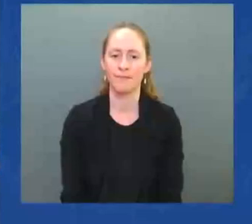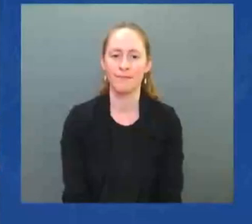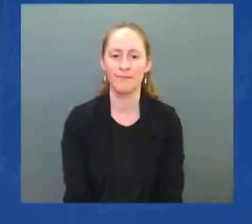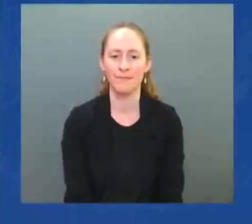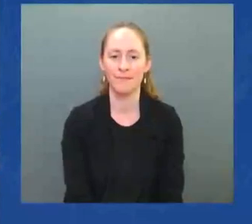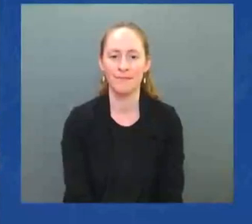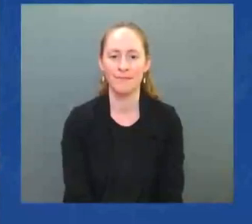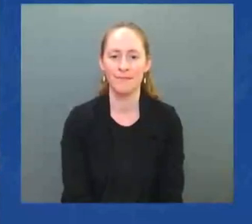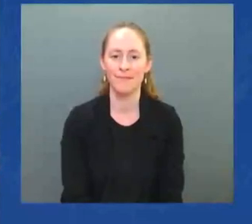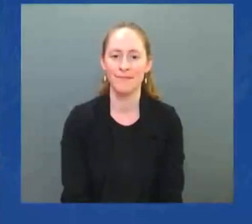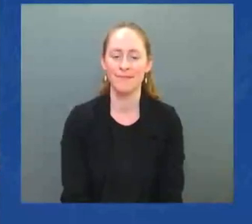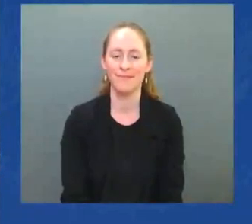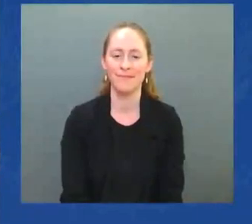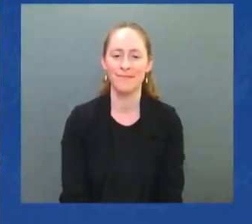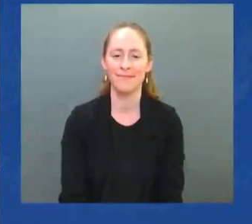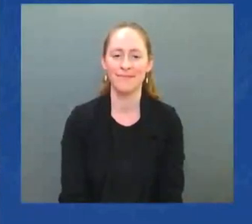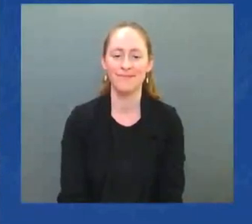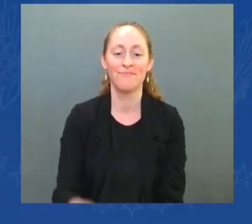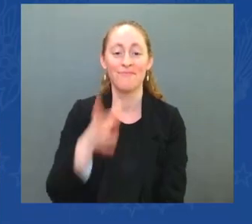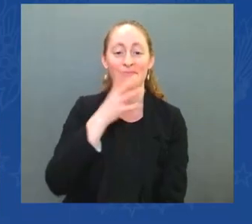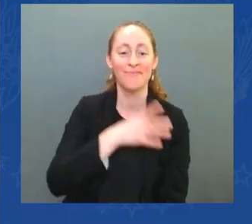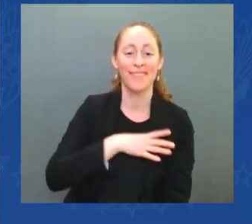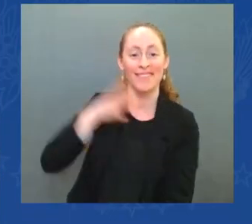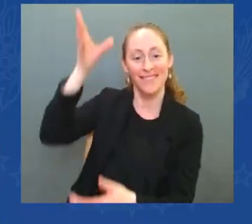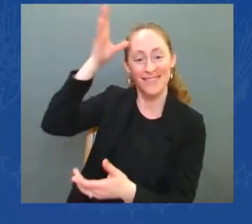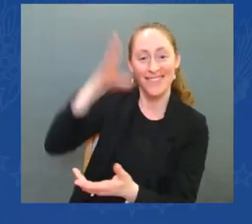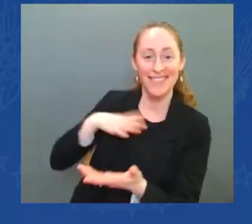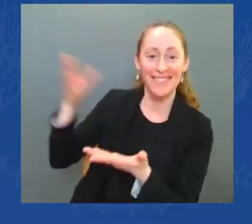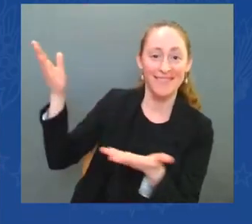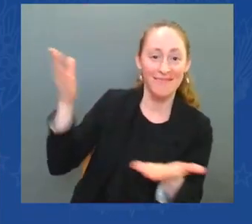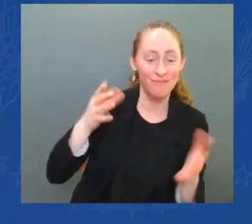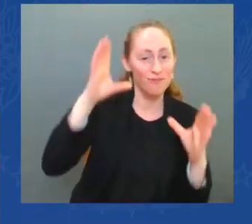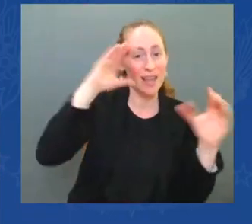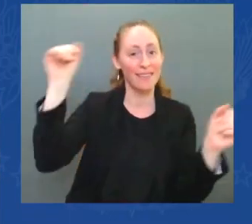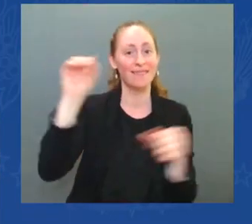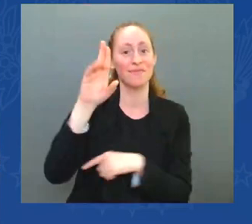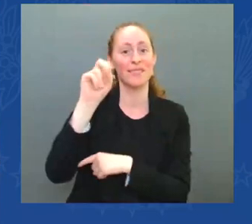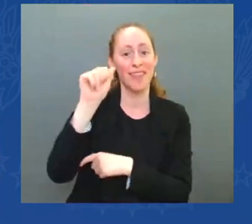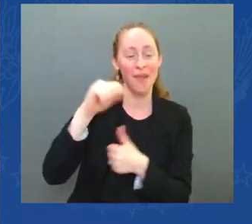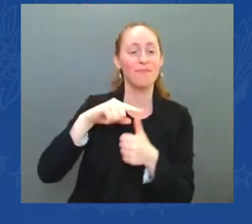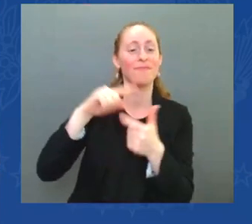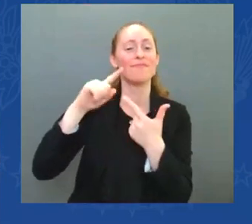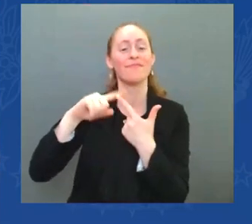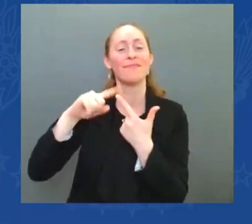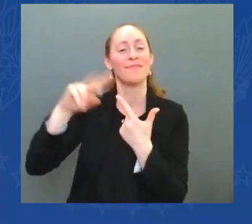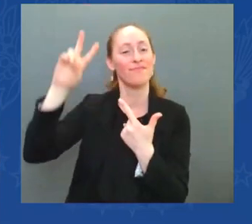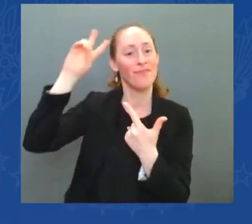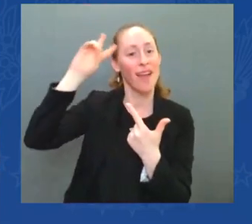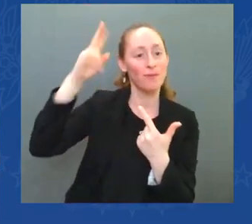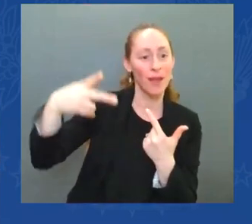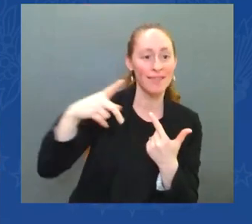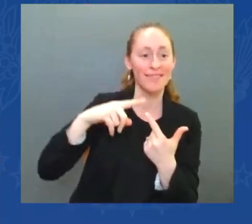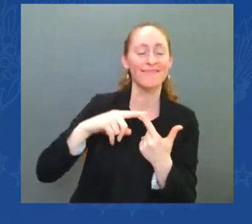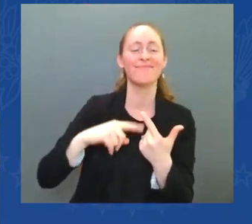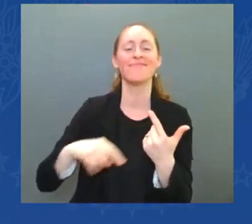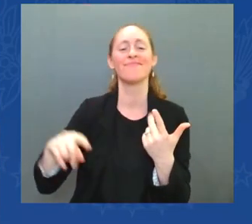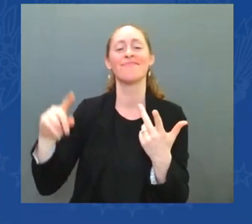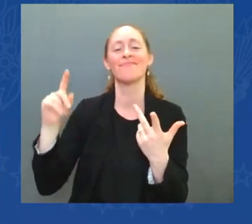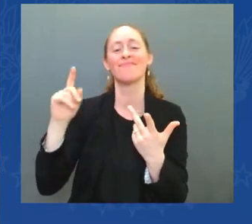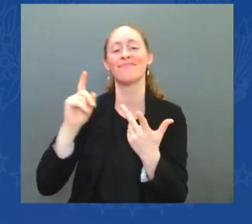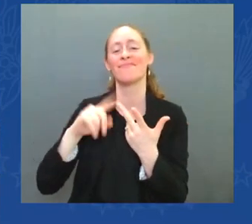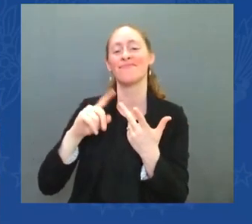President of the United States, accompanied by the Vice President of the United States, Deputy Attorney General Lisa Monaco and Mia Tretta.